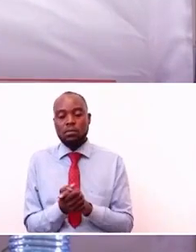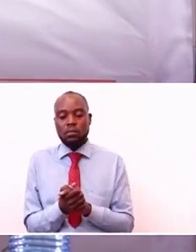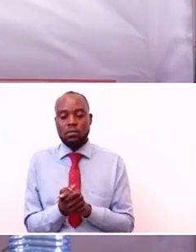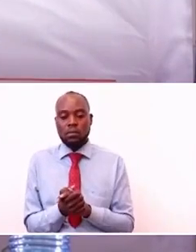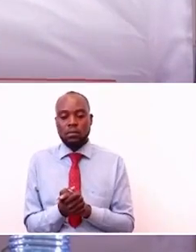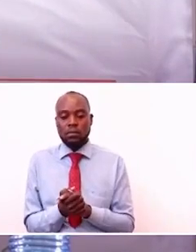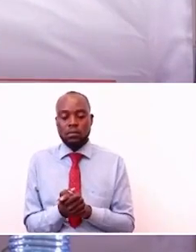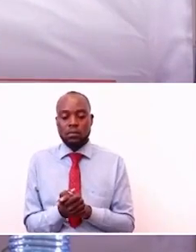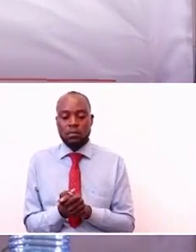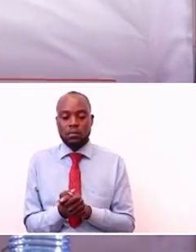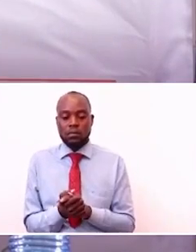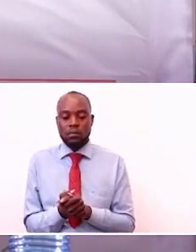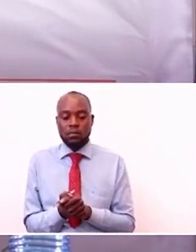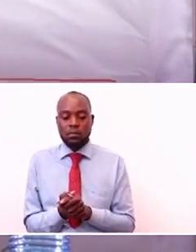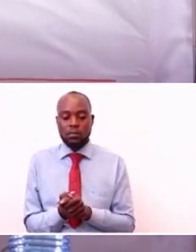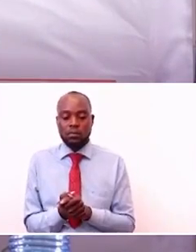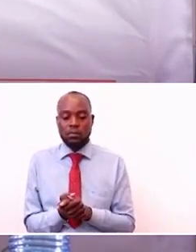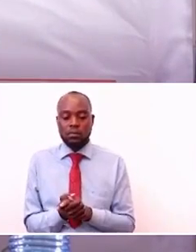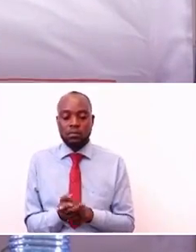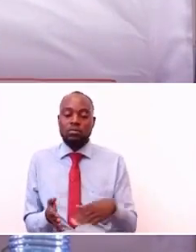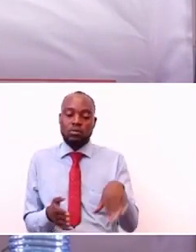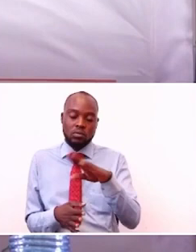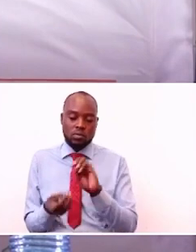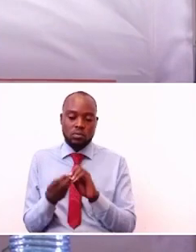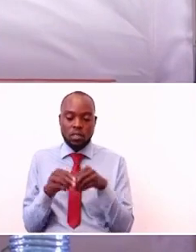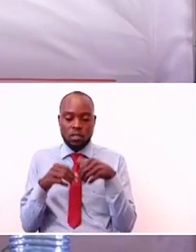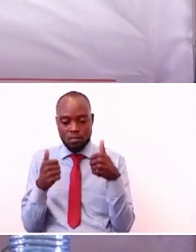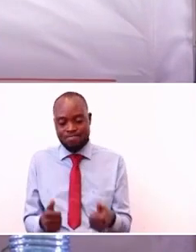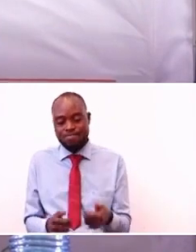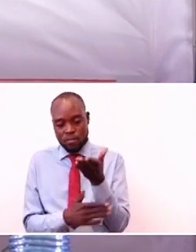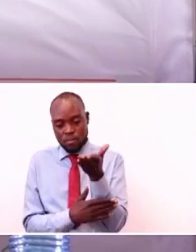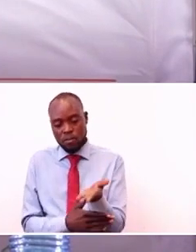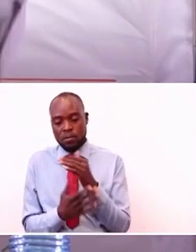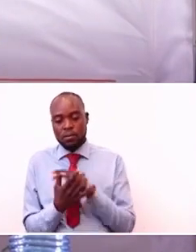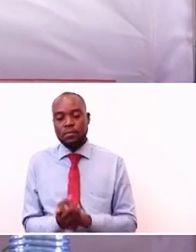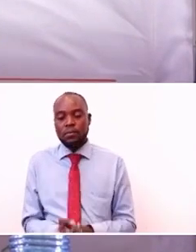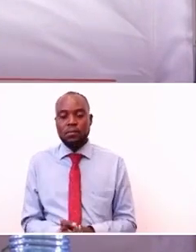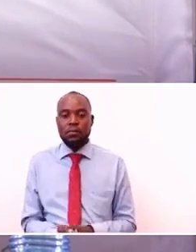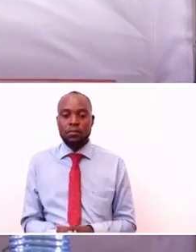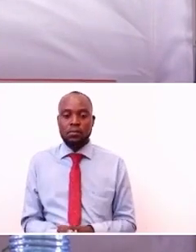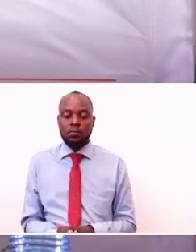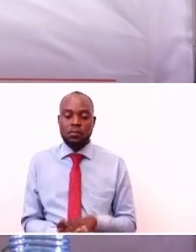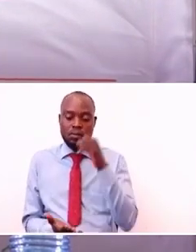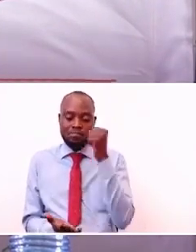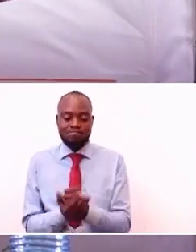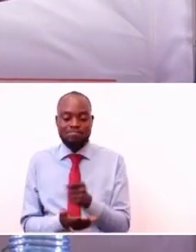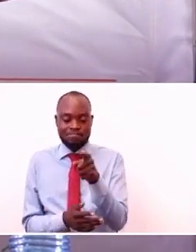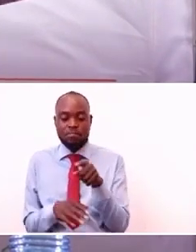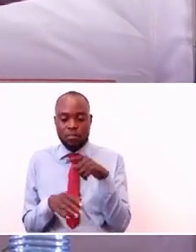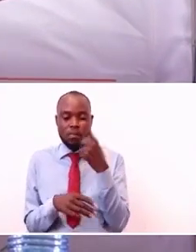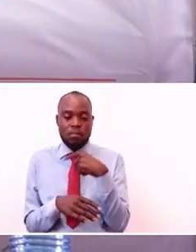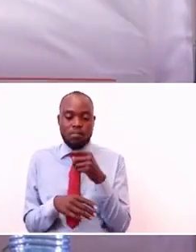With all due respect to all do-gooders about predatory lending, where were the banks when this guy needed